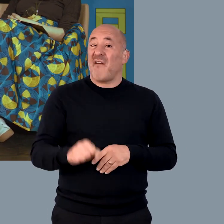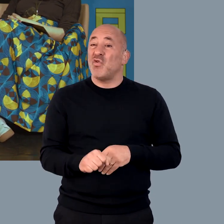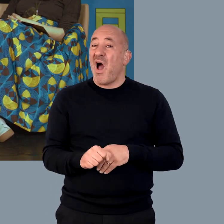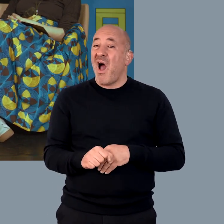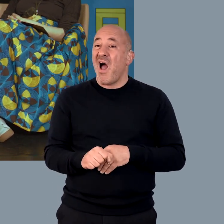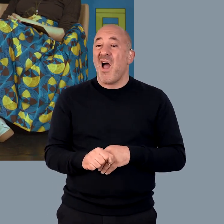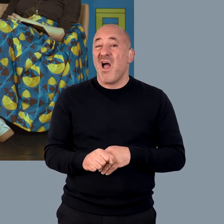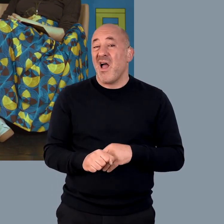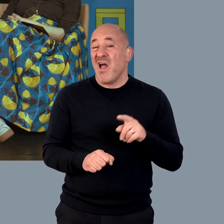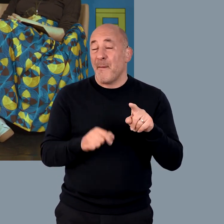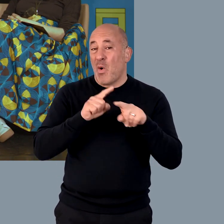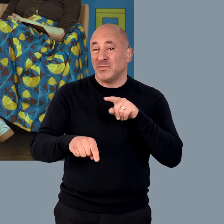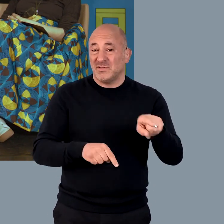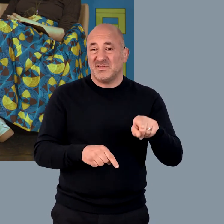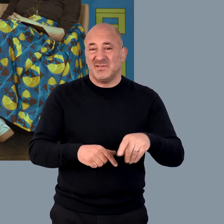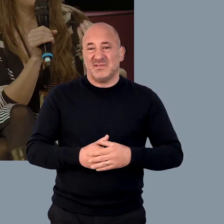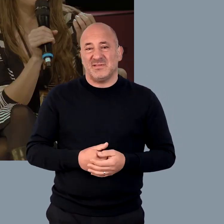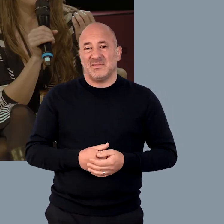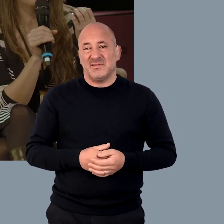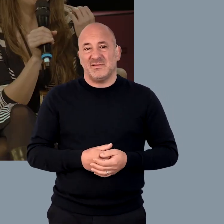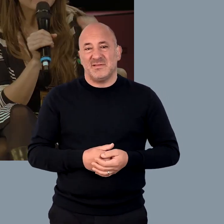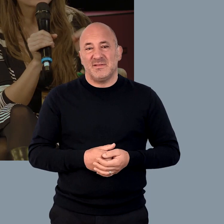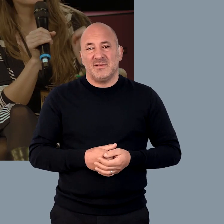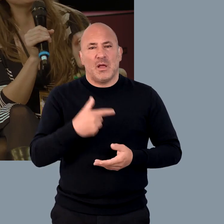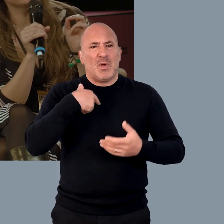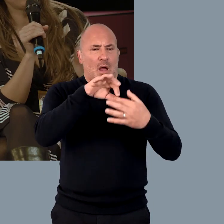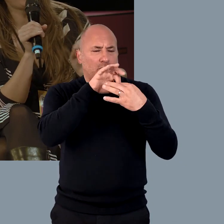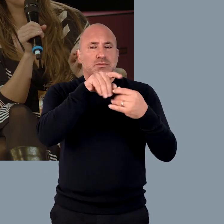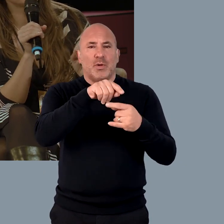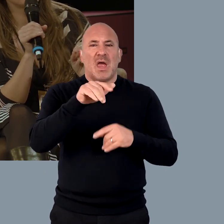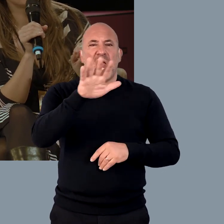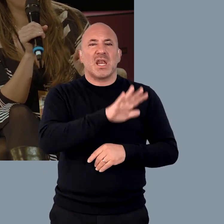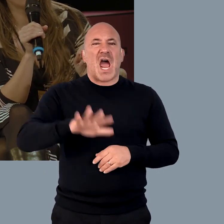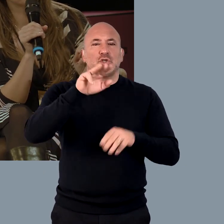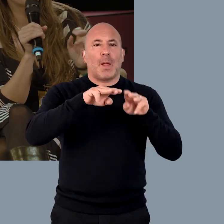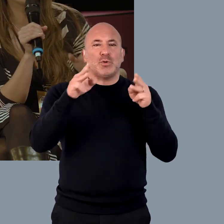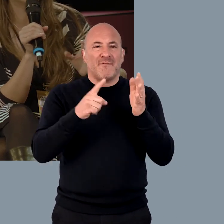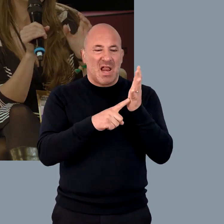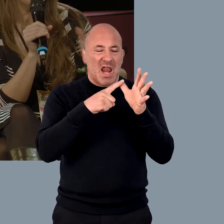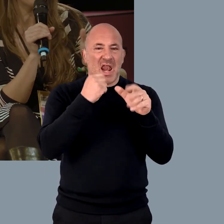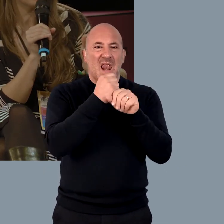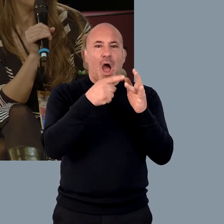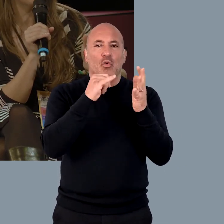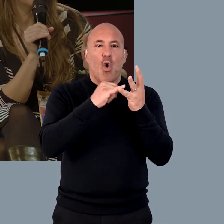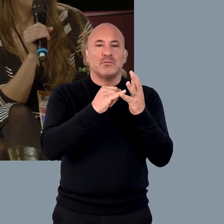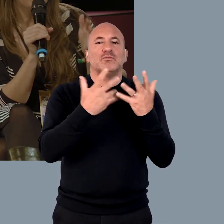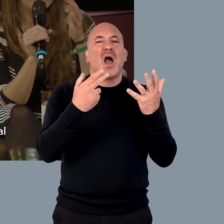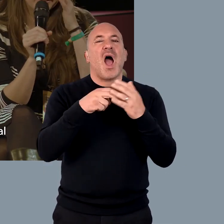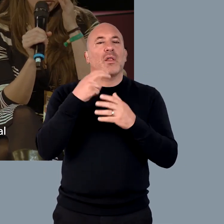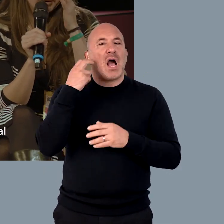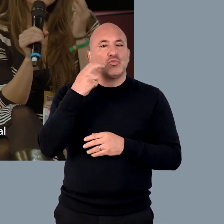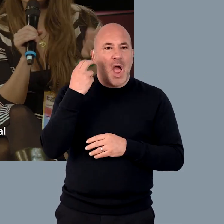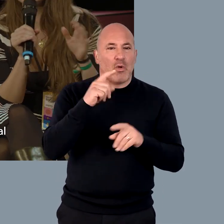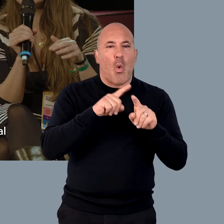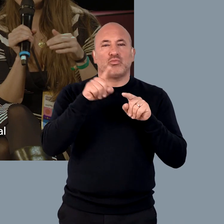sustainable museum. And the best examples that I've seen are primarily in Africa.